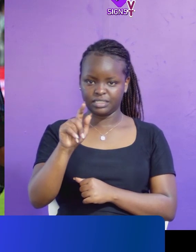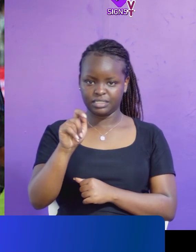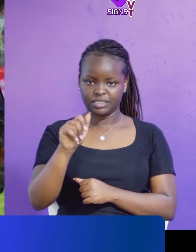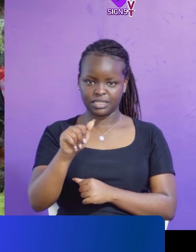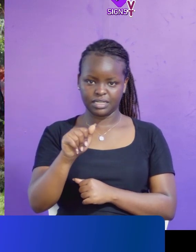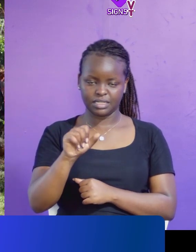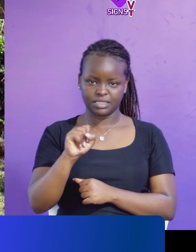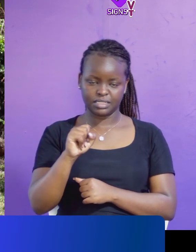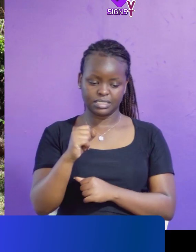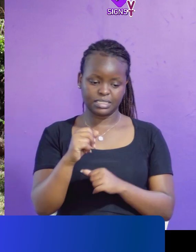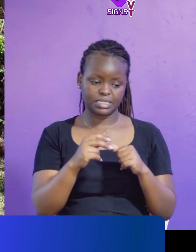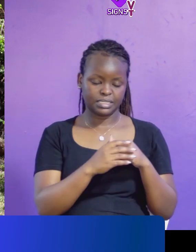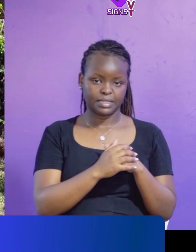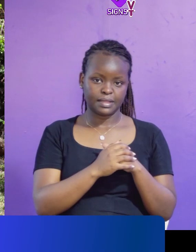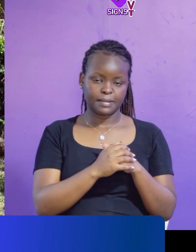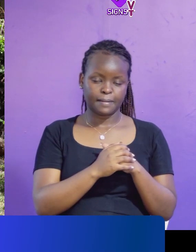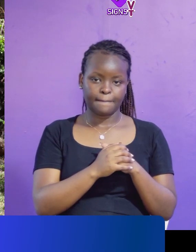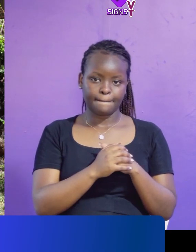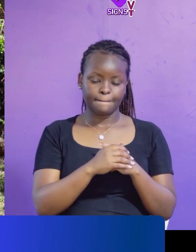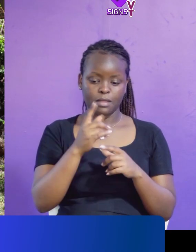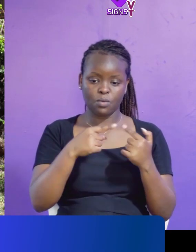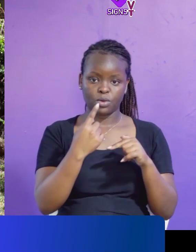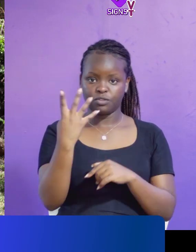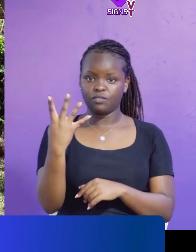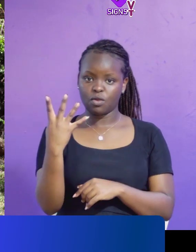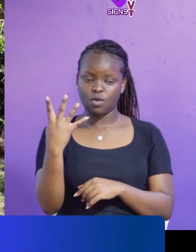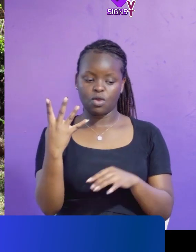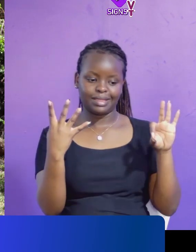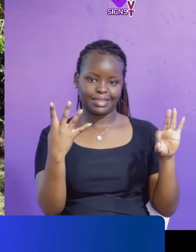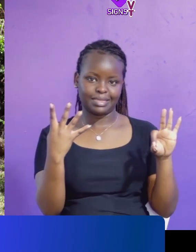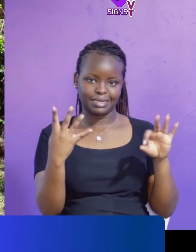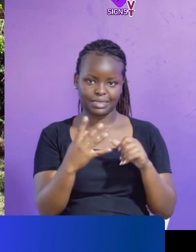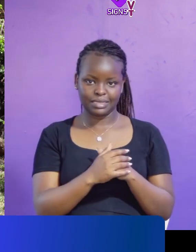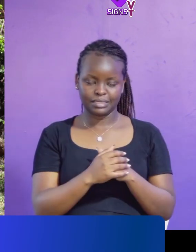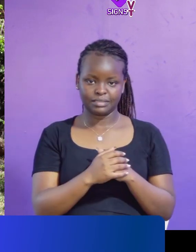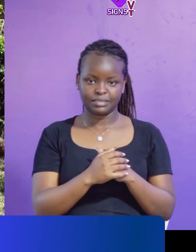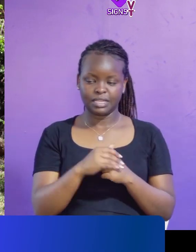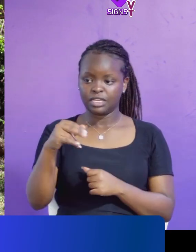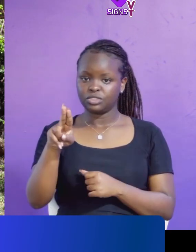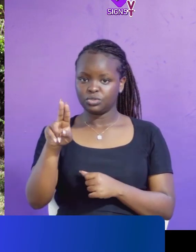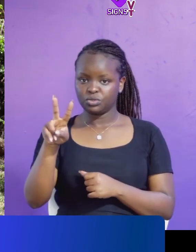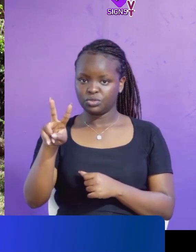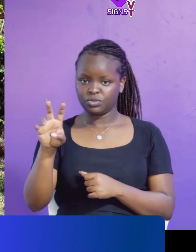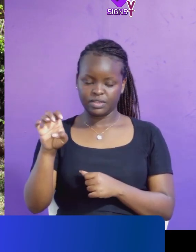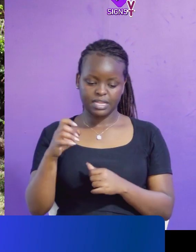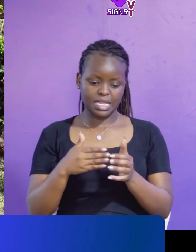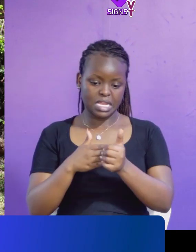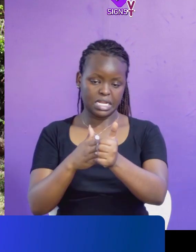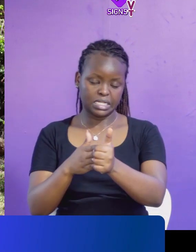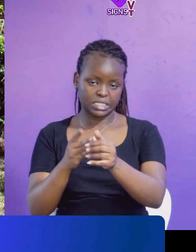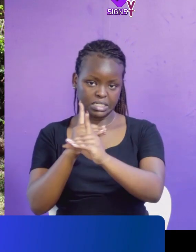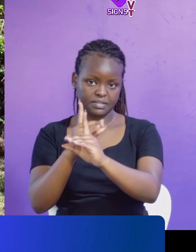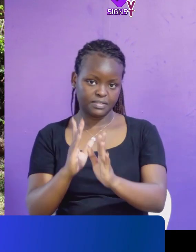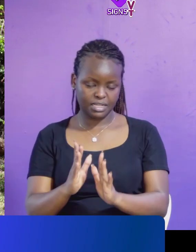7-goal garol, whereby Juventus won 4-3. Juventus had taken the lead through defender Lloyd Kerry